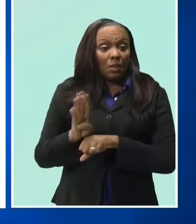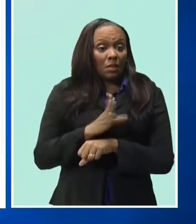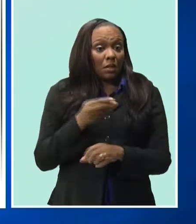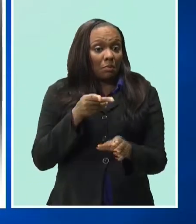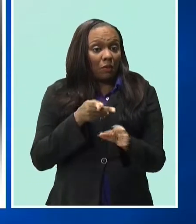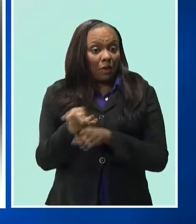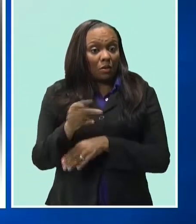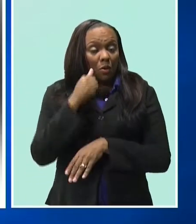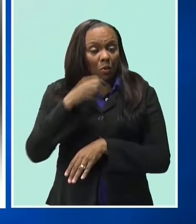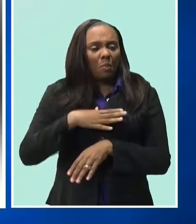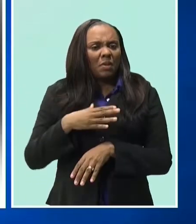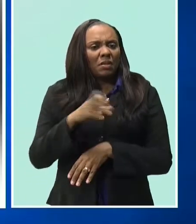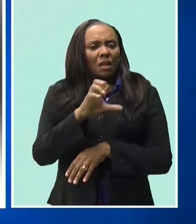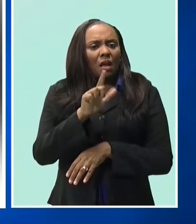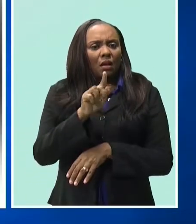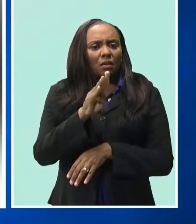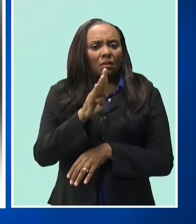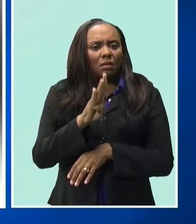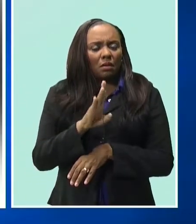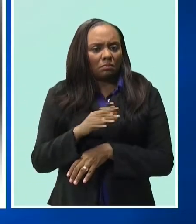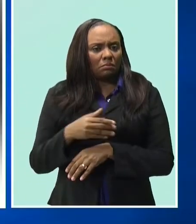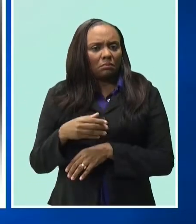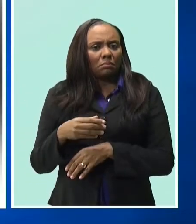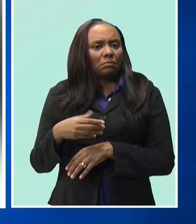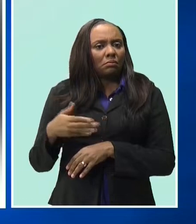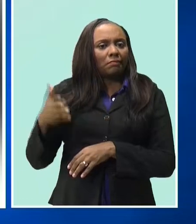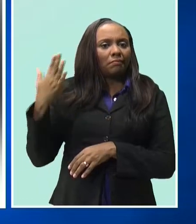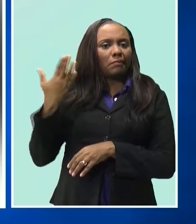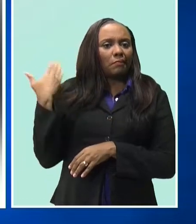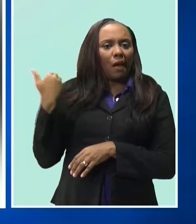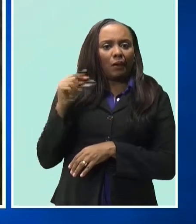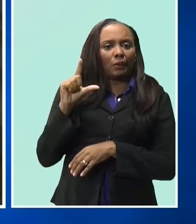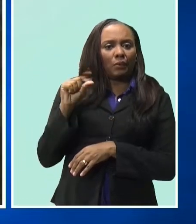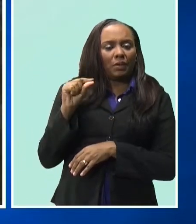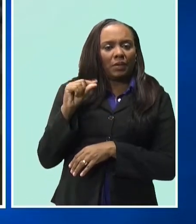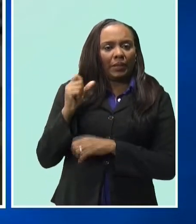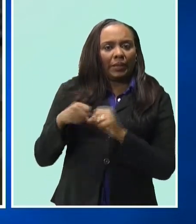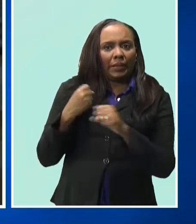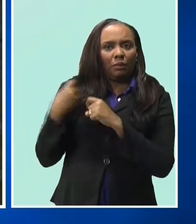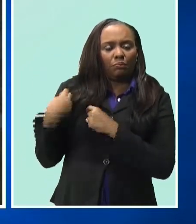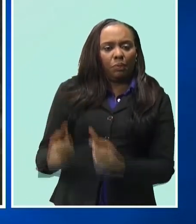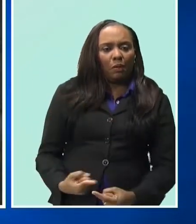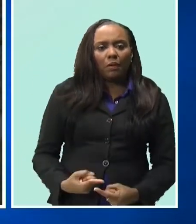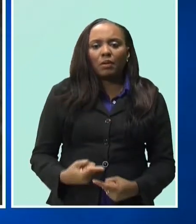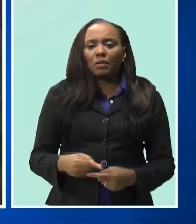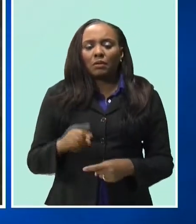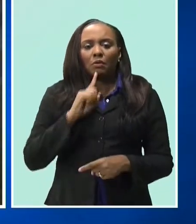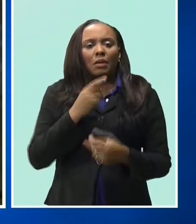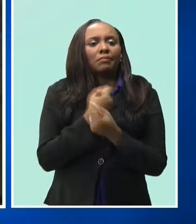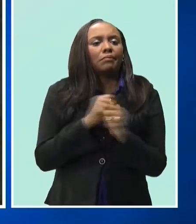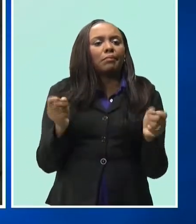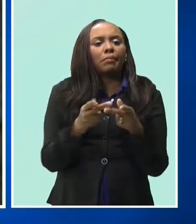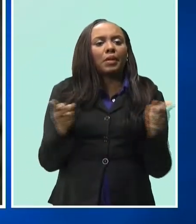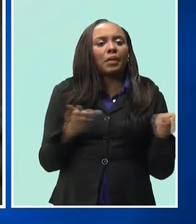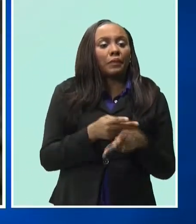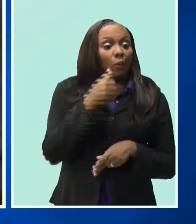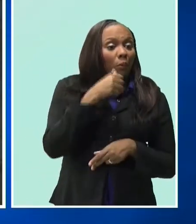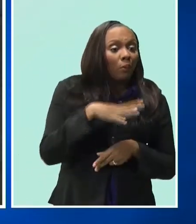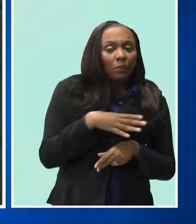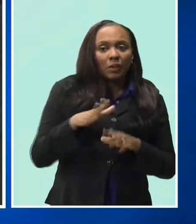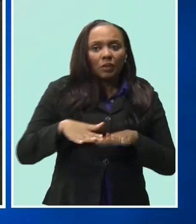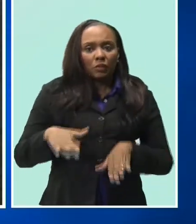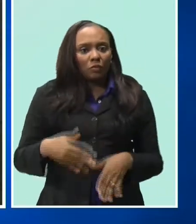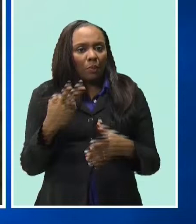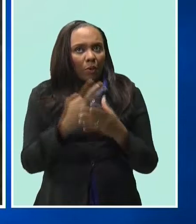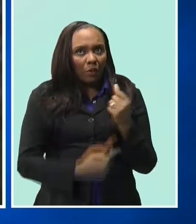has for the past 20 years provided a safe house for abused women and their children. However, since the onset of